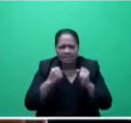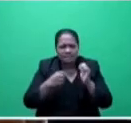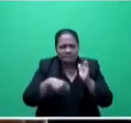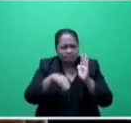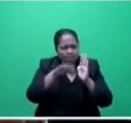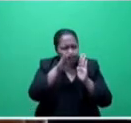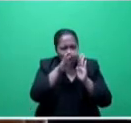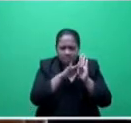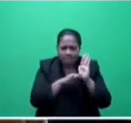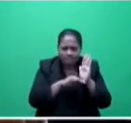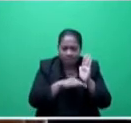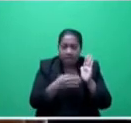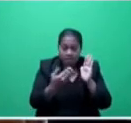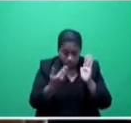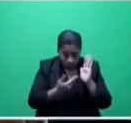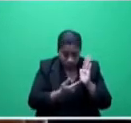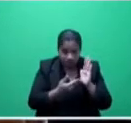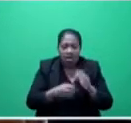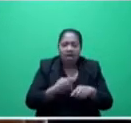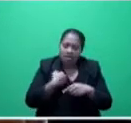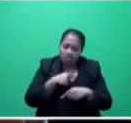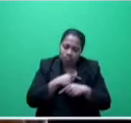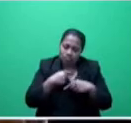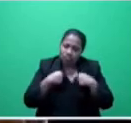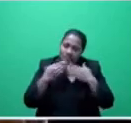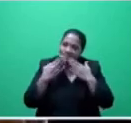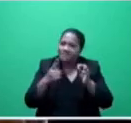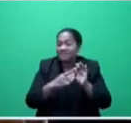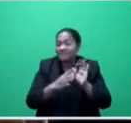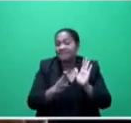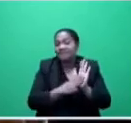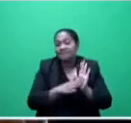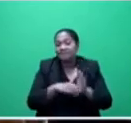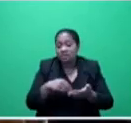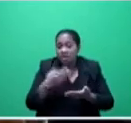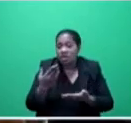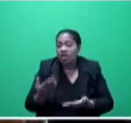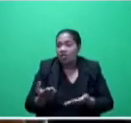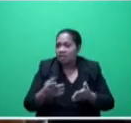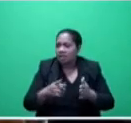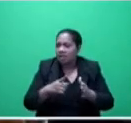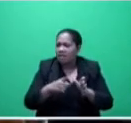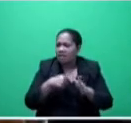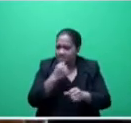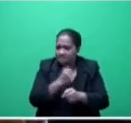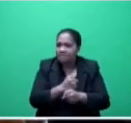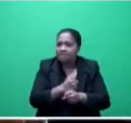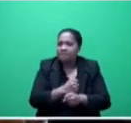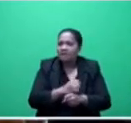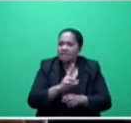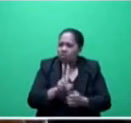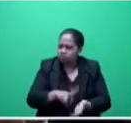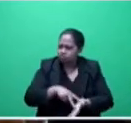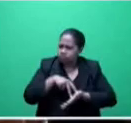tenacity. For this, we thank our Prime Minister and the Honorable Attorney General for standing up for the